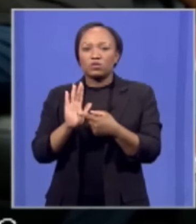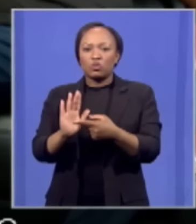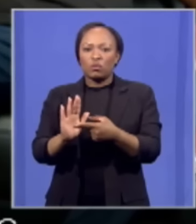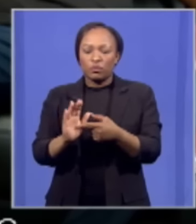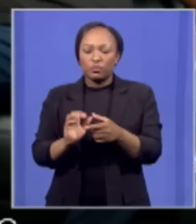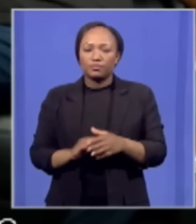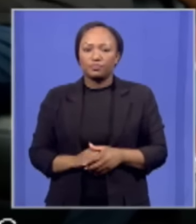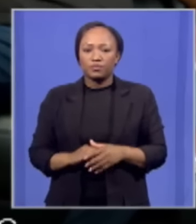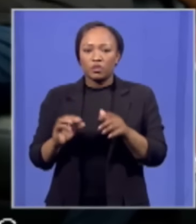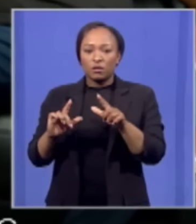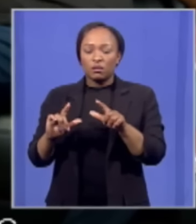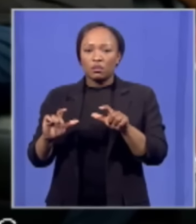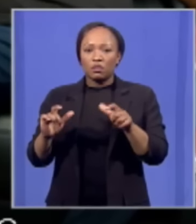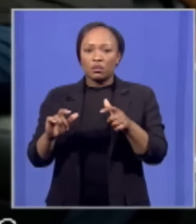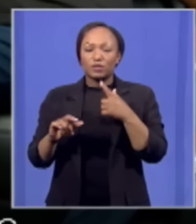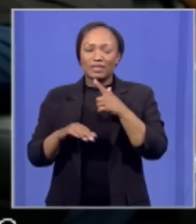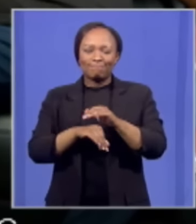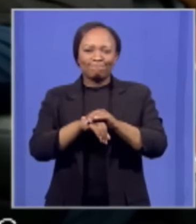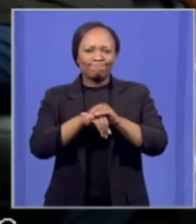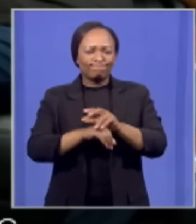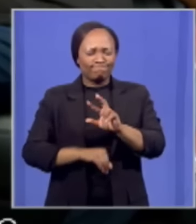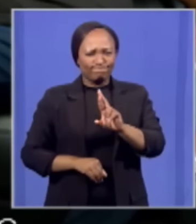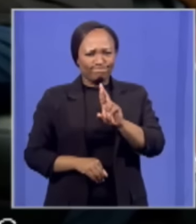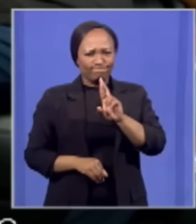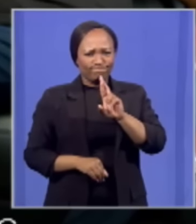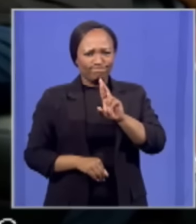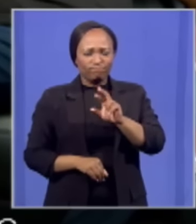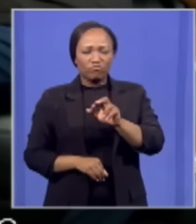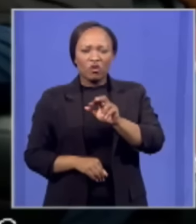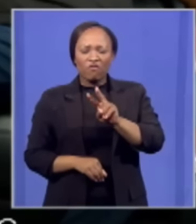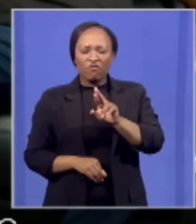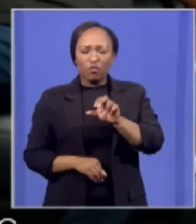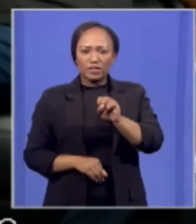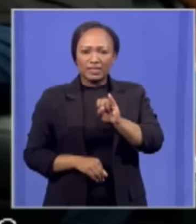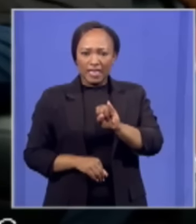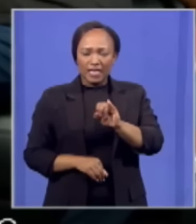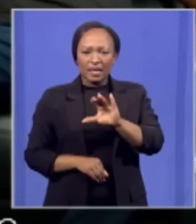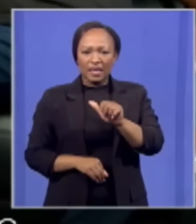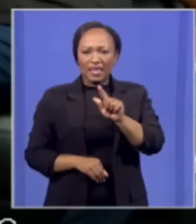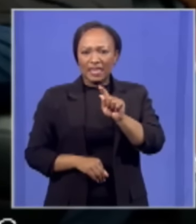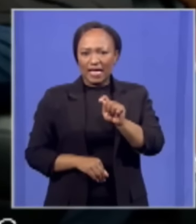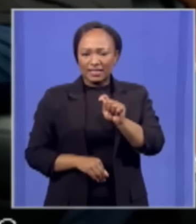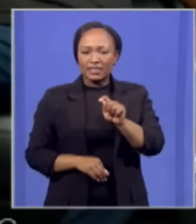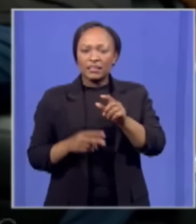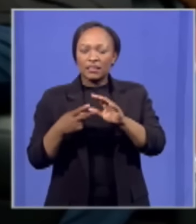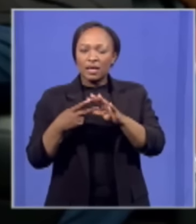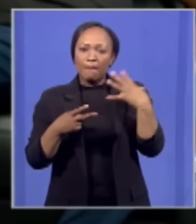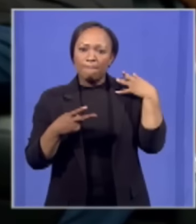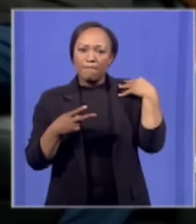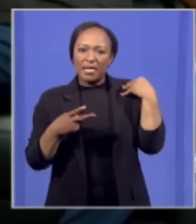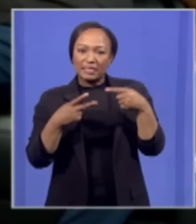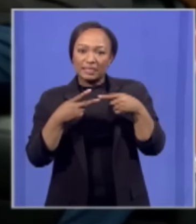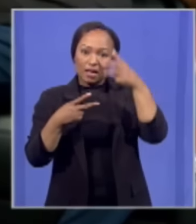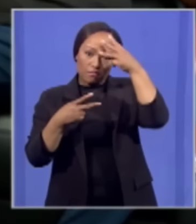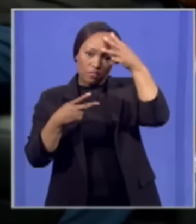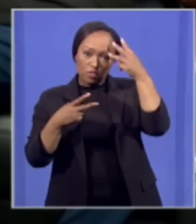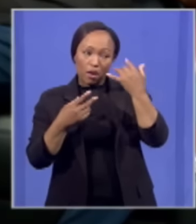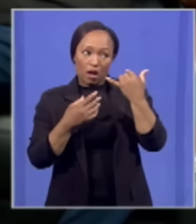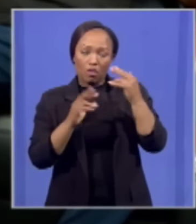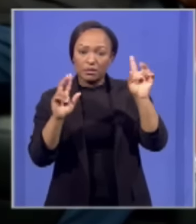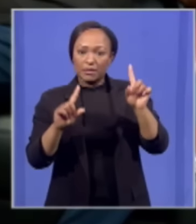bontsha Mokgotsi ana le setswalle se tibileng le bosemoso Keth Matlala le letona la sepolesa Senzo Mqunu ya ntseng a le matsatsi a ikgethang